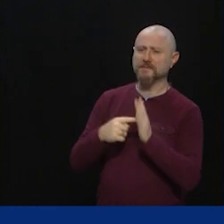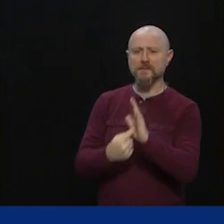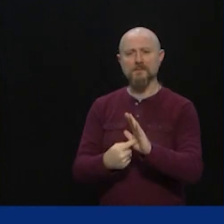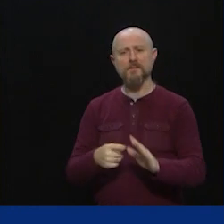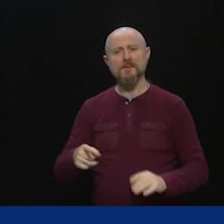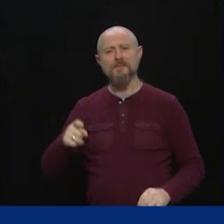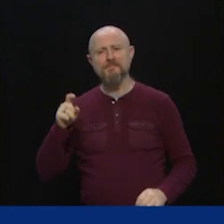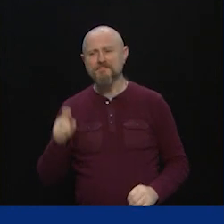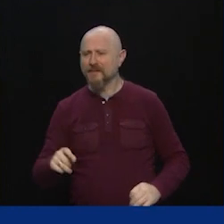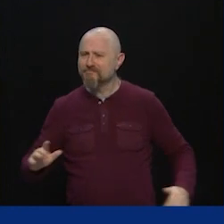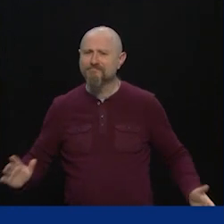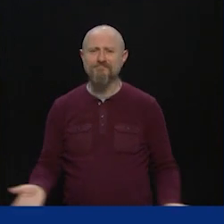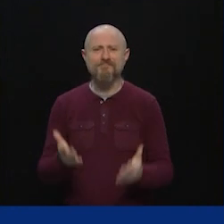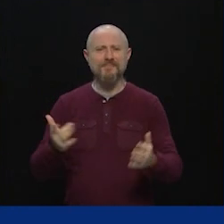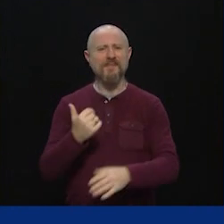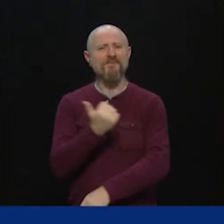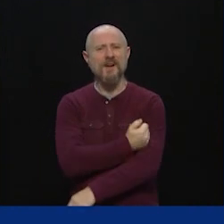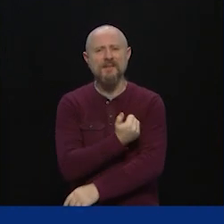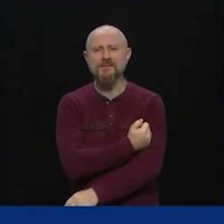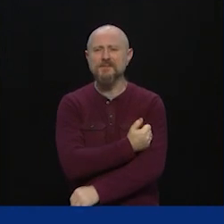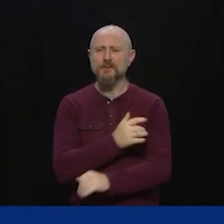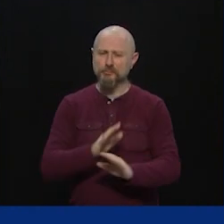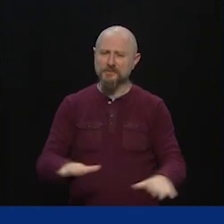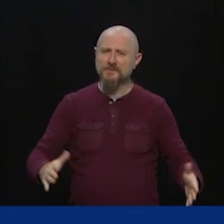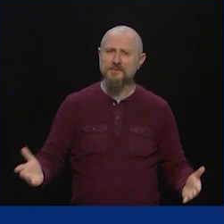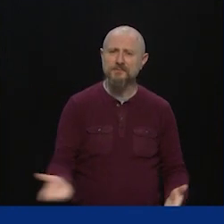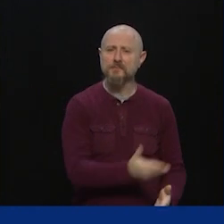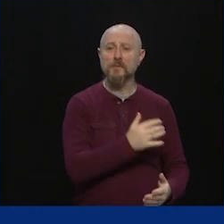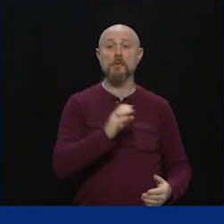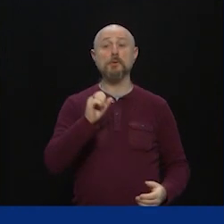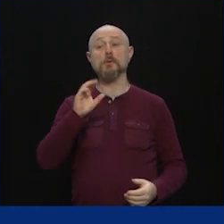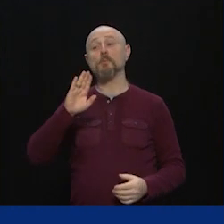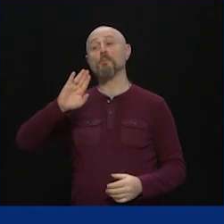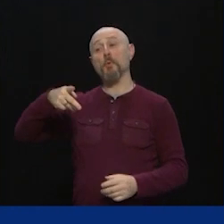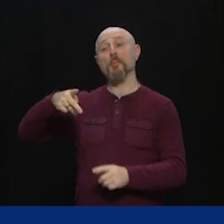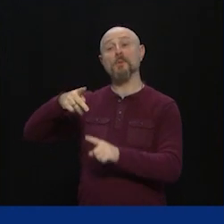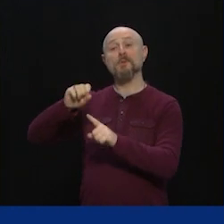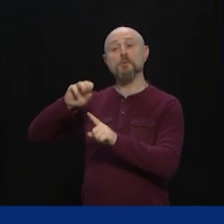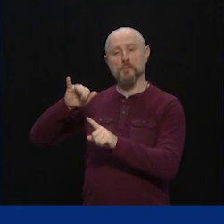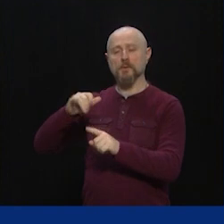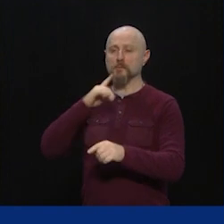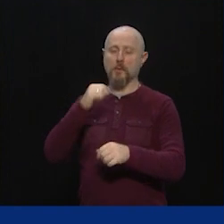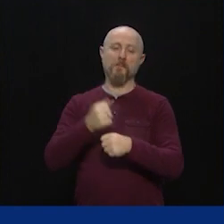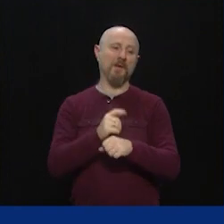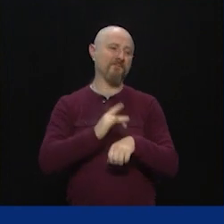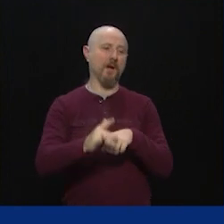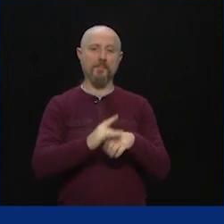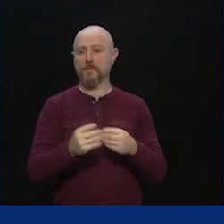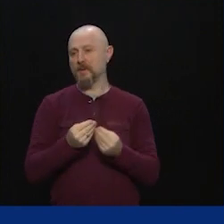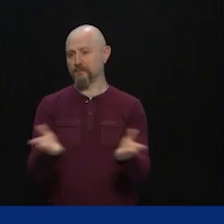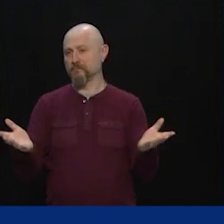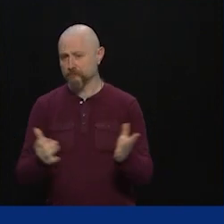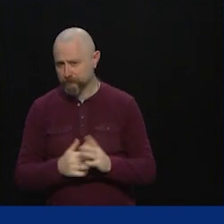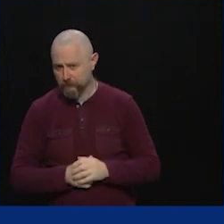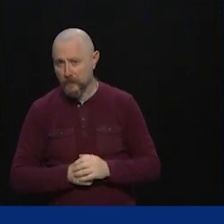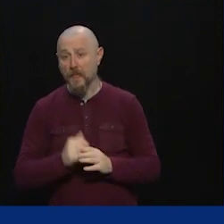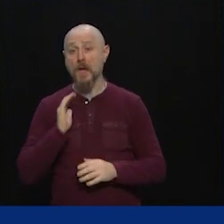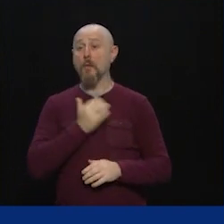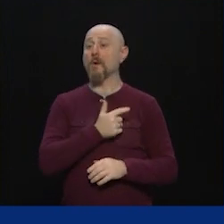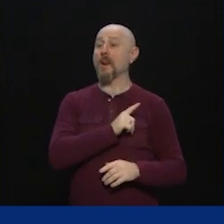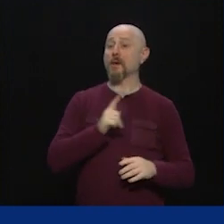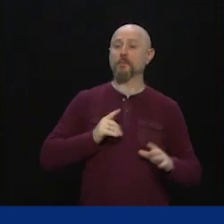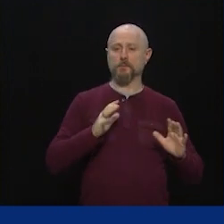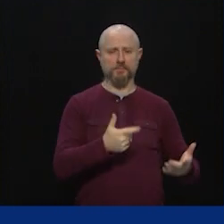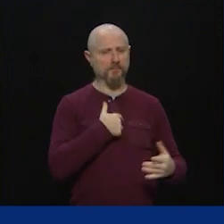children vaccinated. So to SUNY Brockport, thank you for making this available as well. And I love our legislatures. I spent